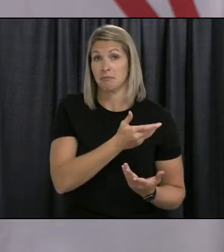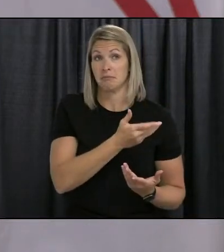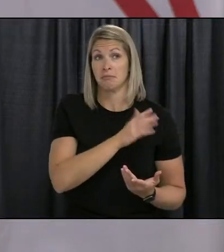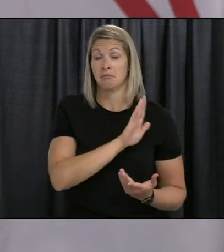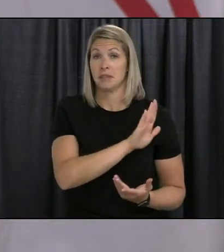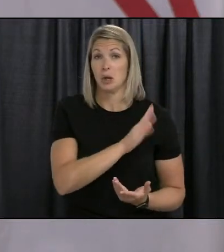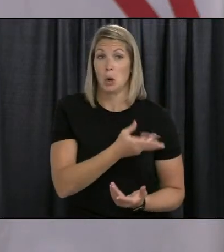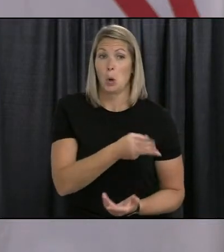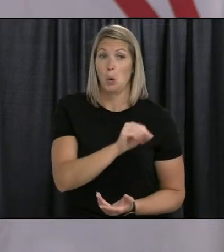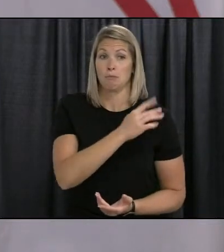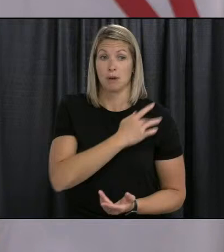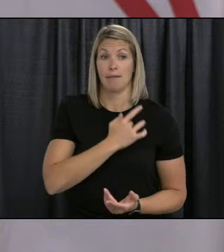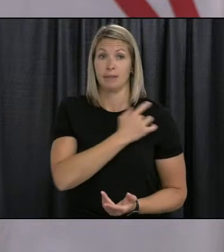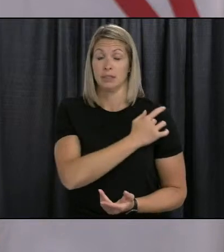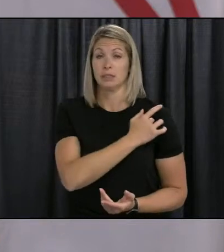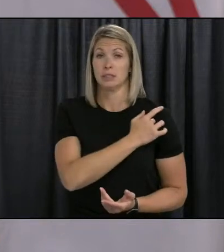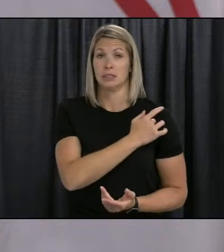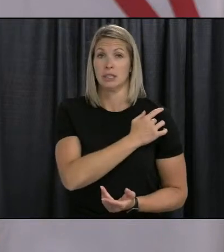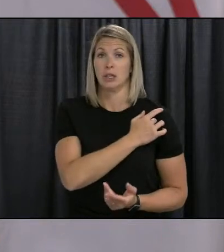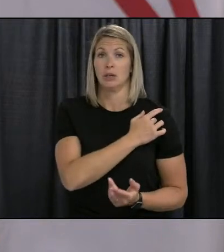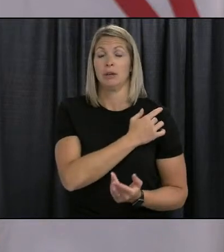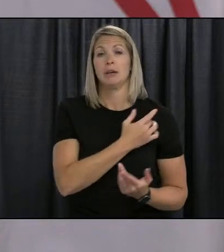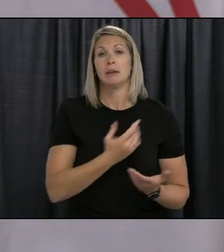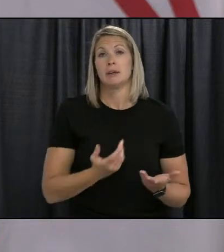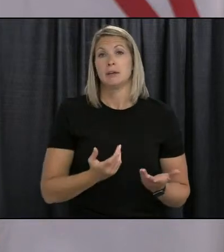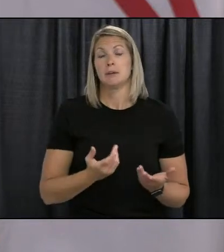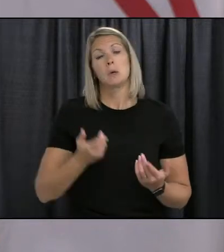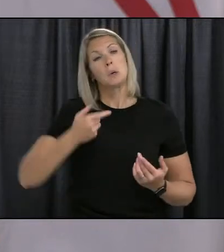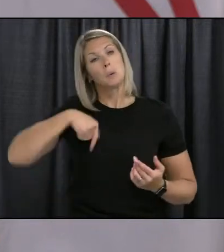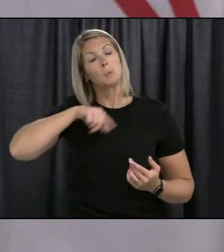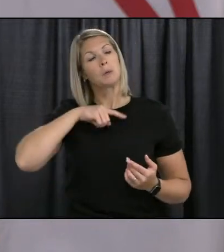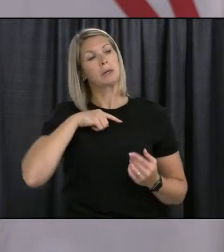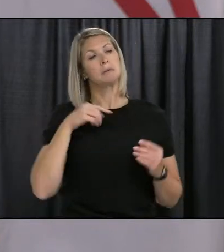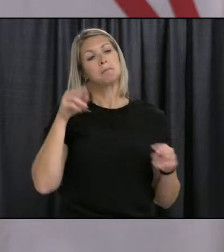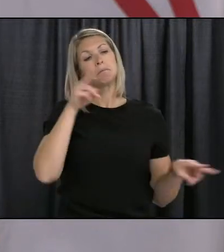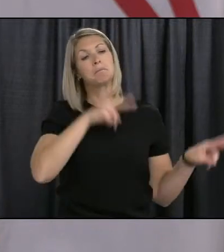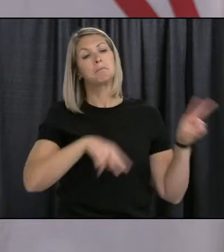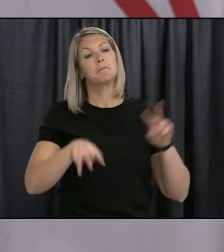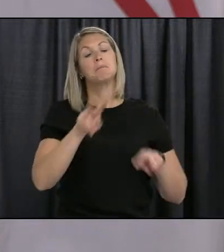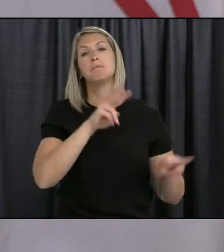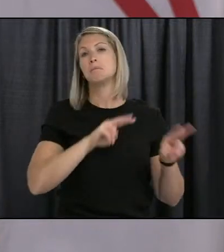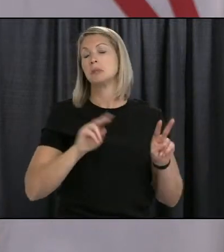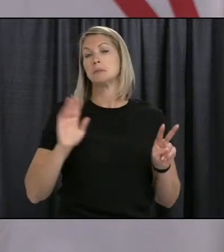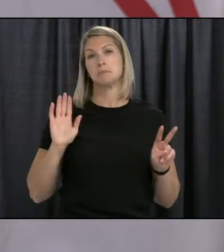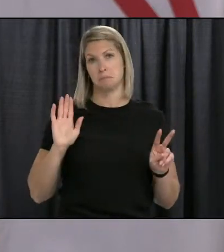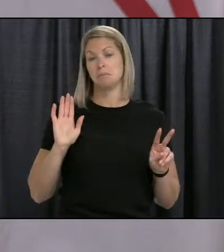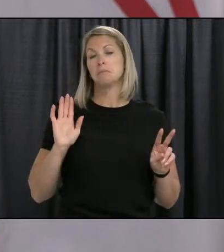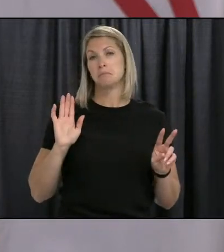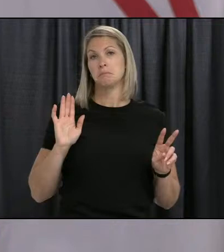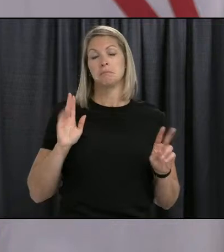province and are using it there. So, we're looking at the information about that test,